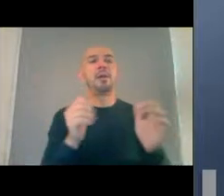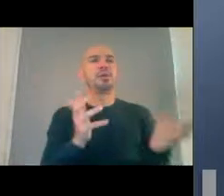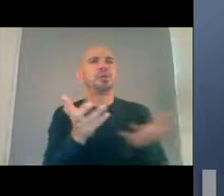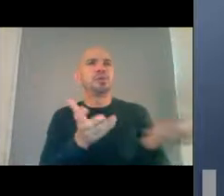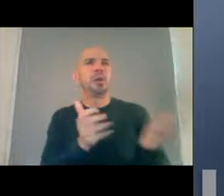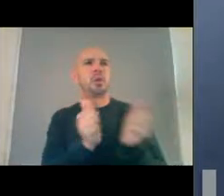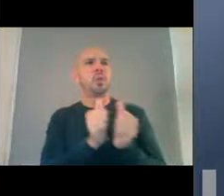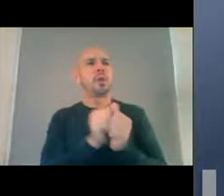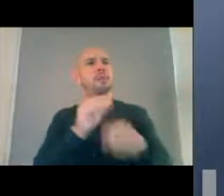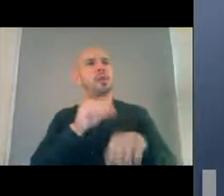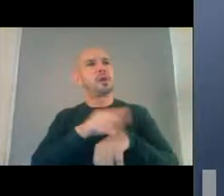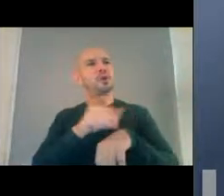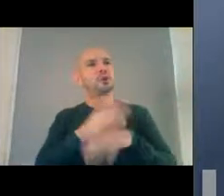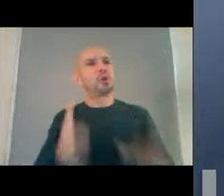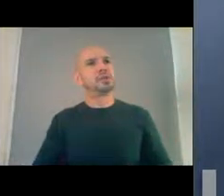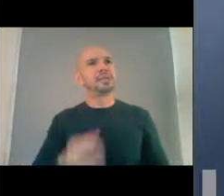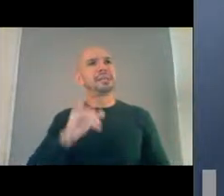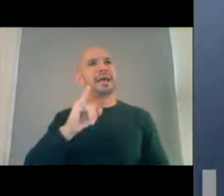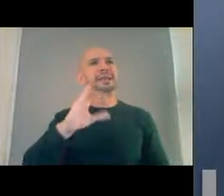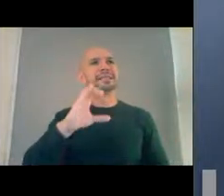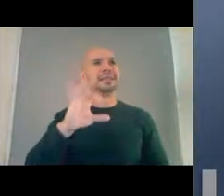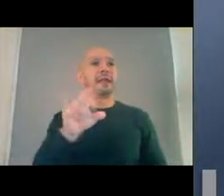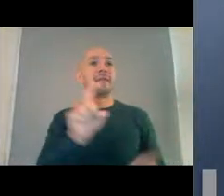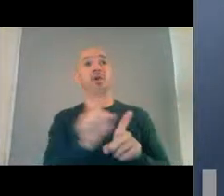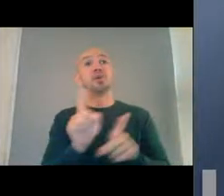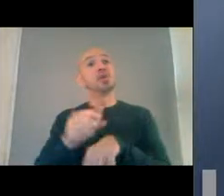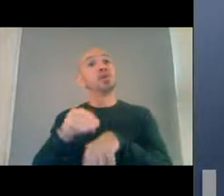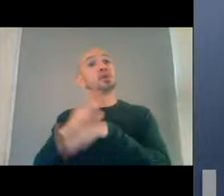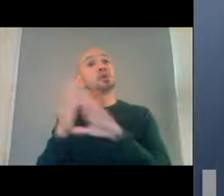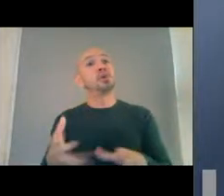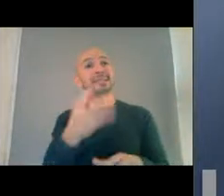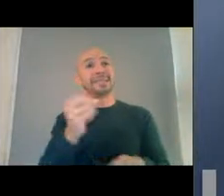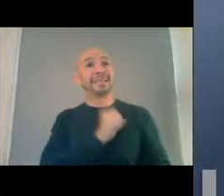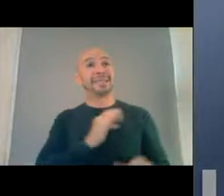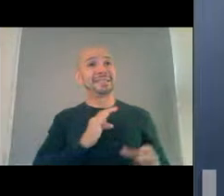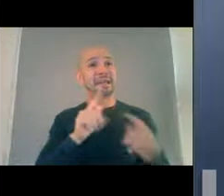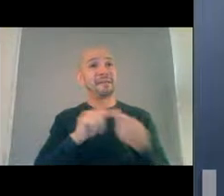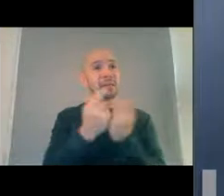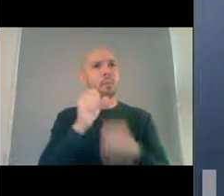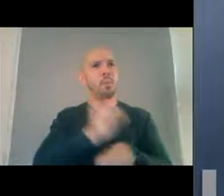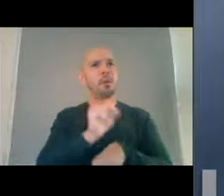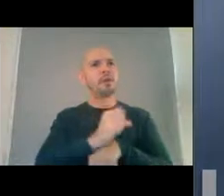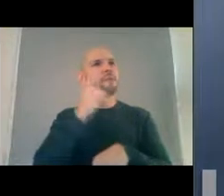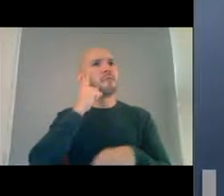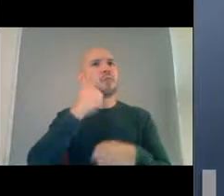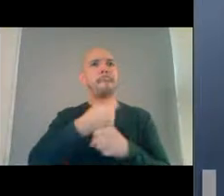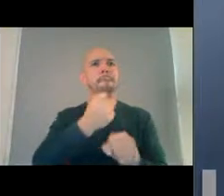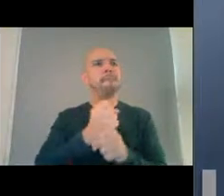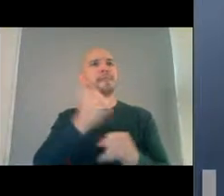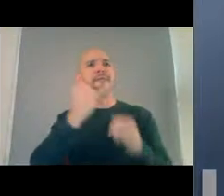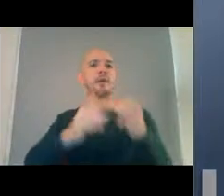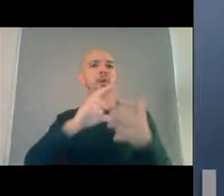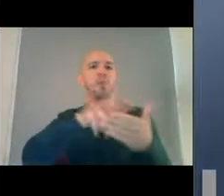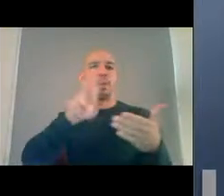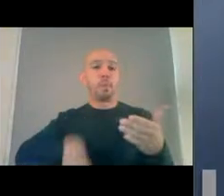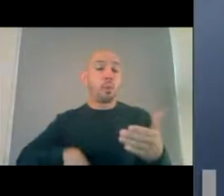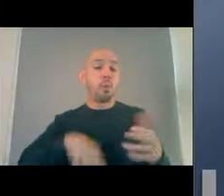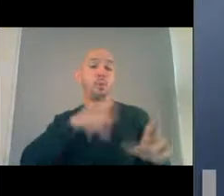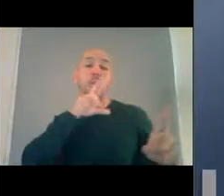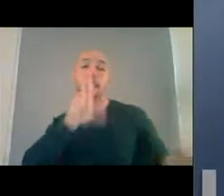icf and our consultants as well as the staff team are working on the final report and that will inform caltrans